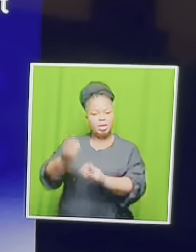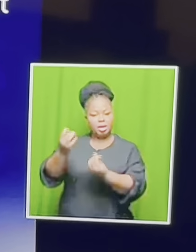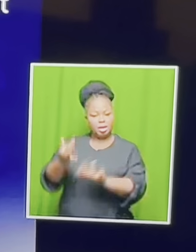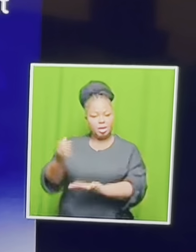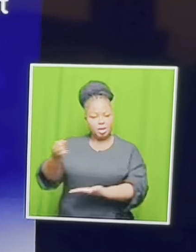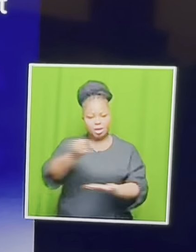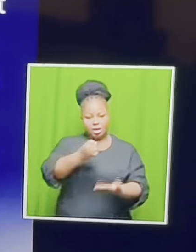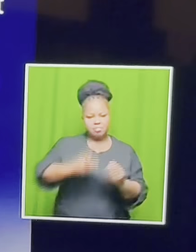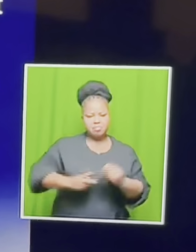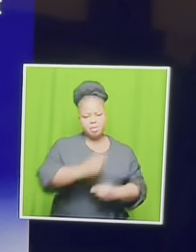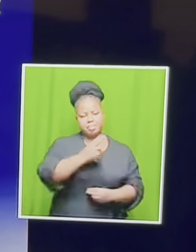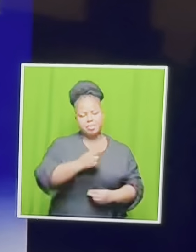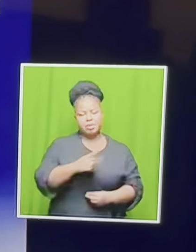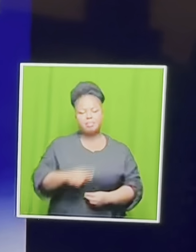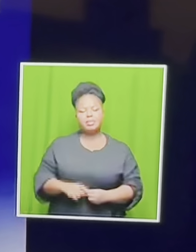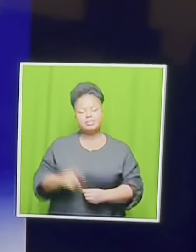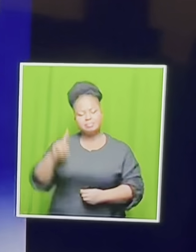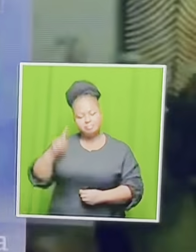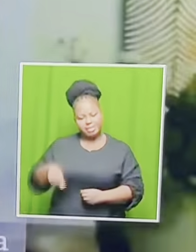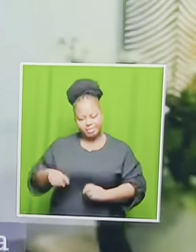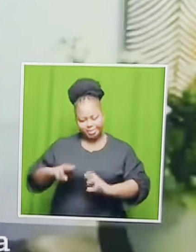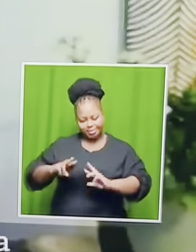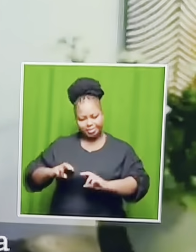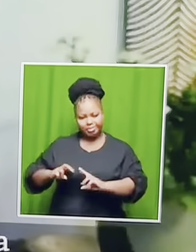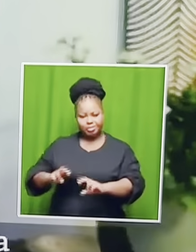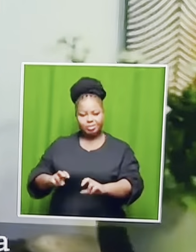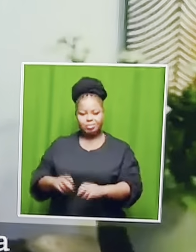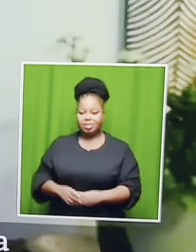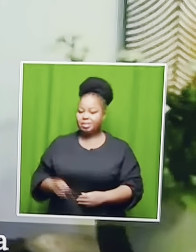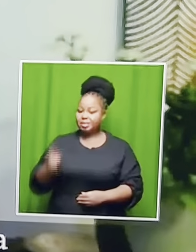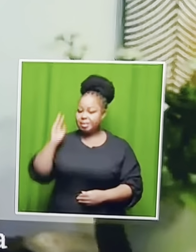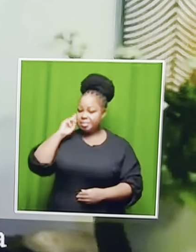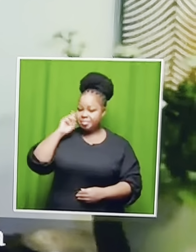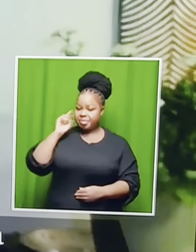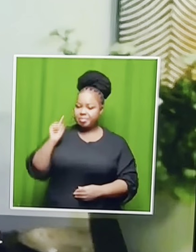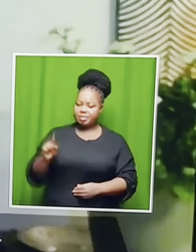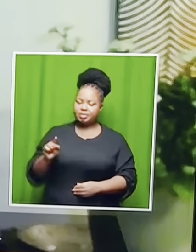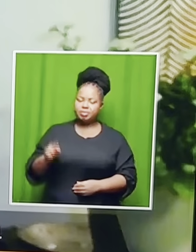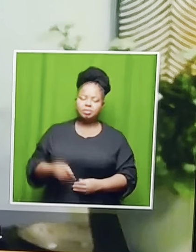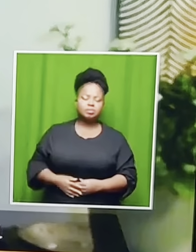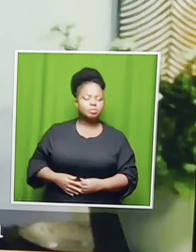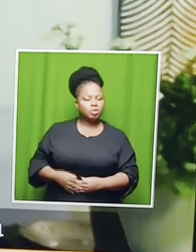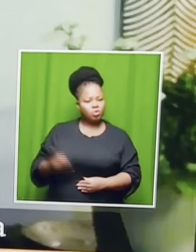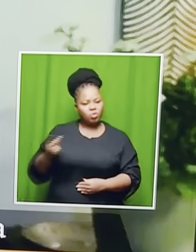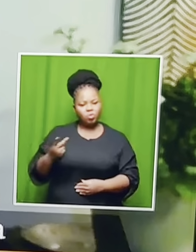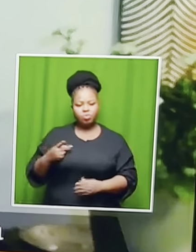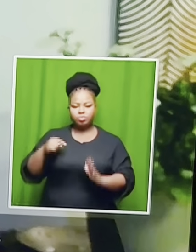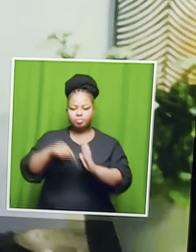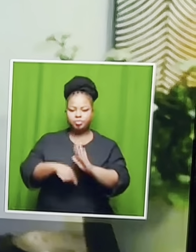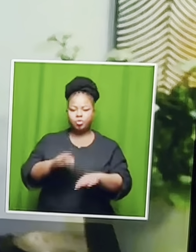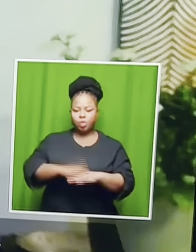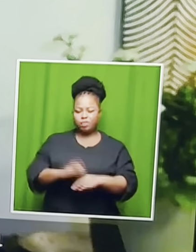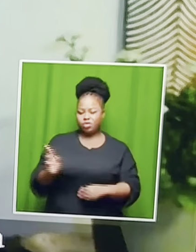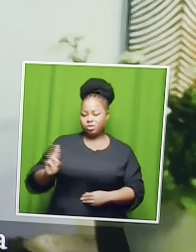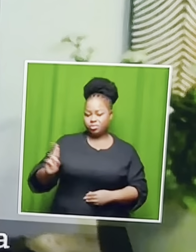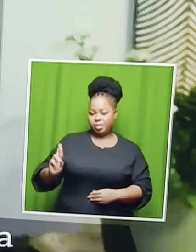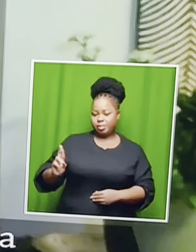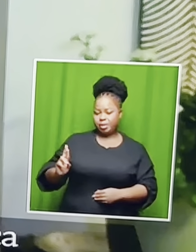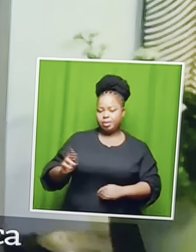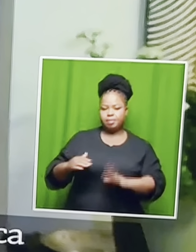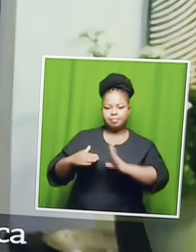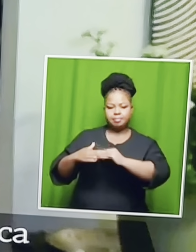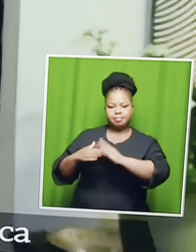is completed. And remember, Sakina, this kind of language comes in a broader context in terms of Republican members of the House